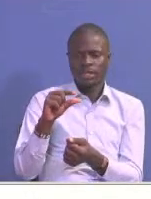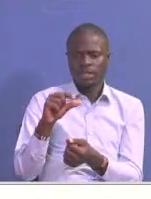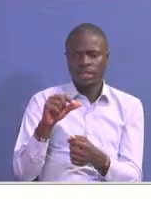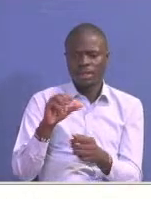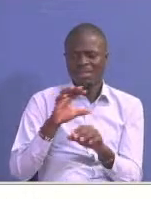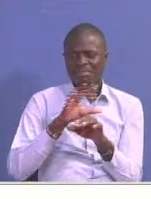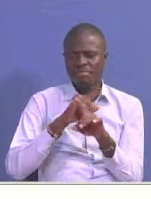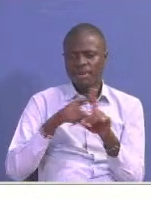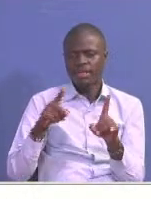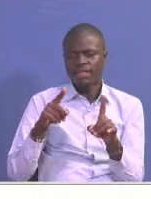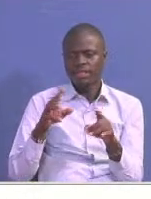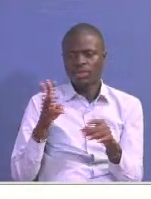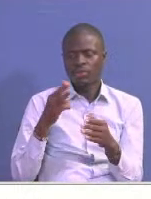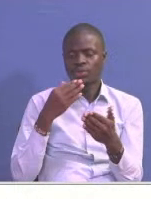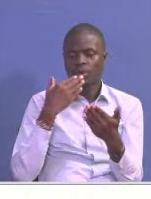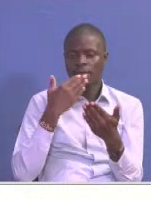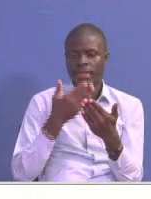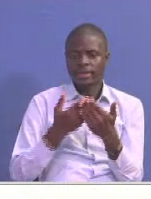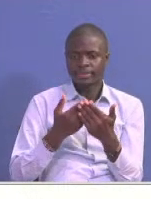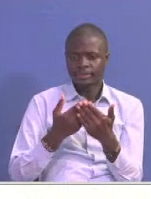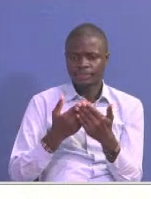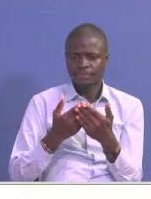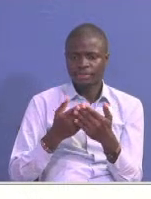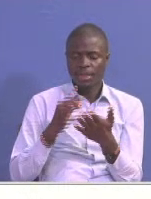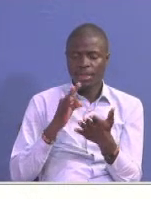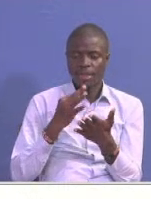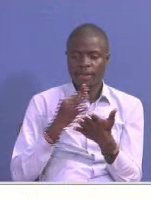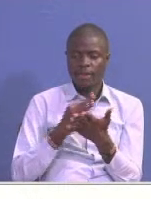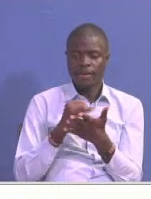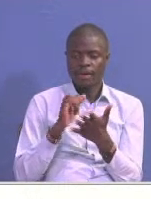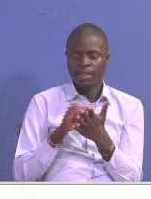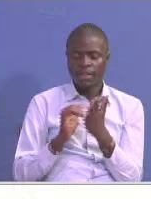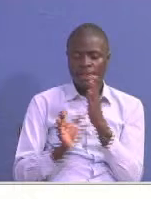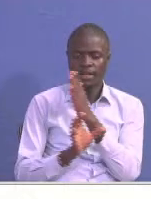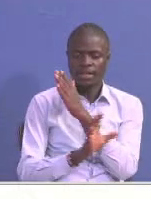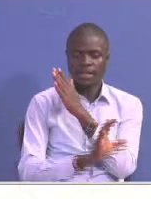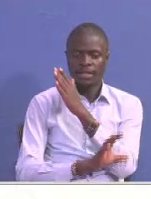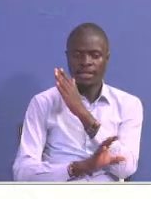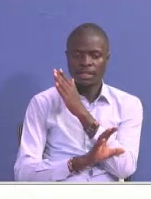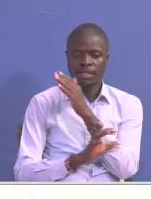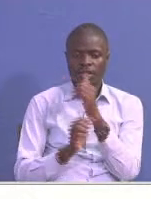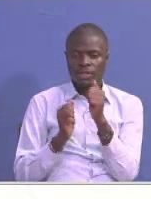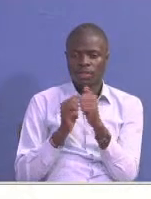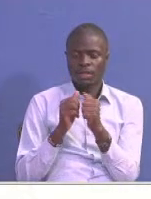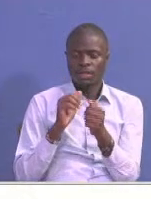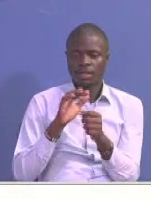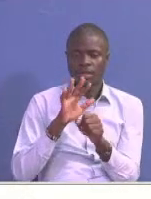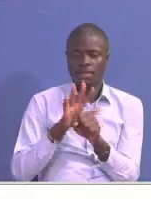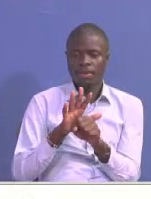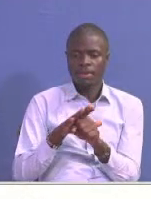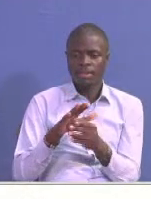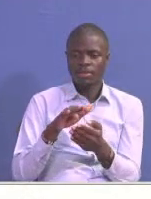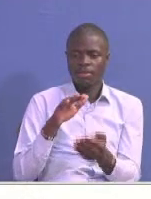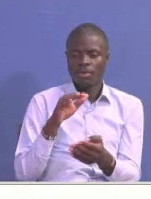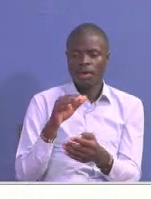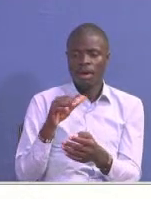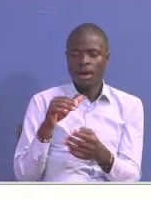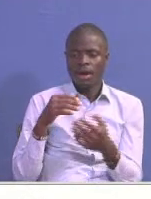Nevertheless, we should appreciate the fact that countries with much smaller populations,